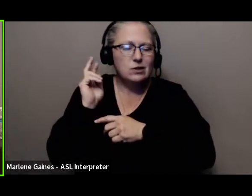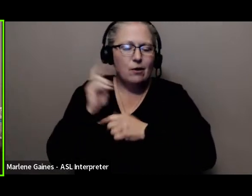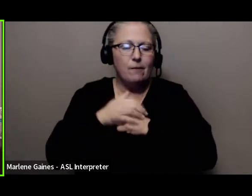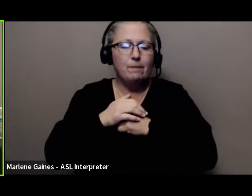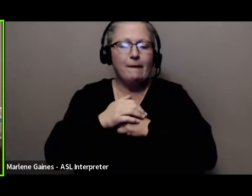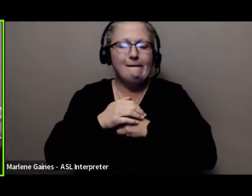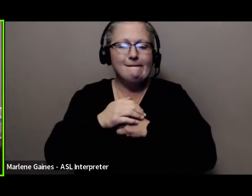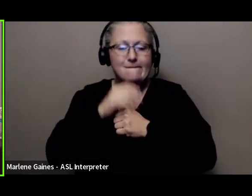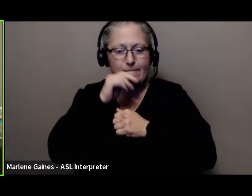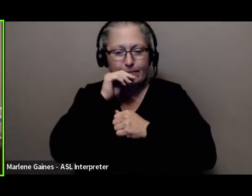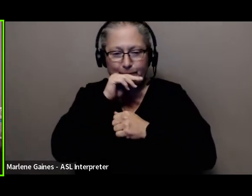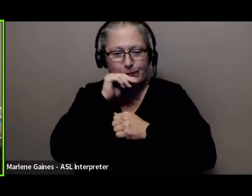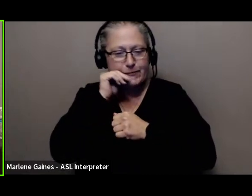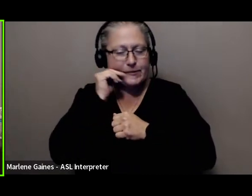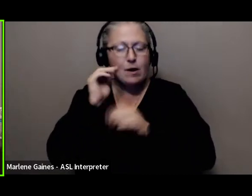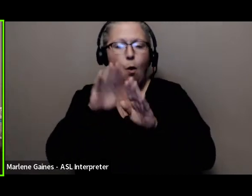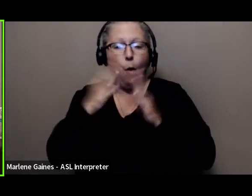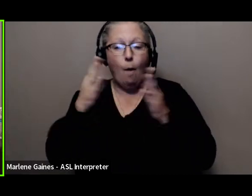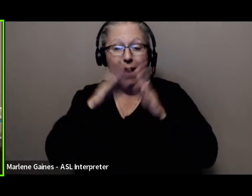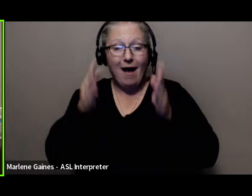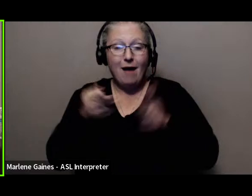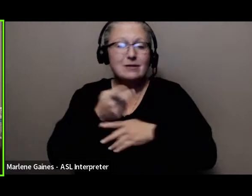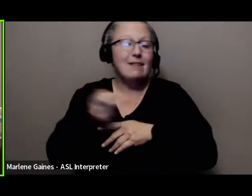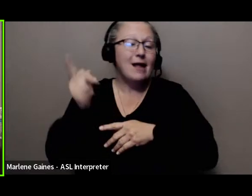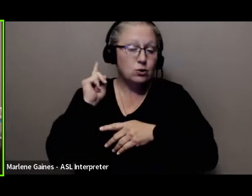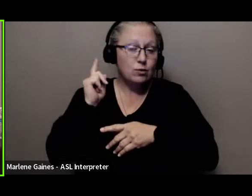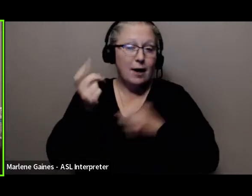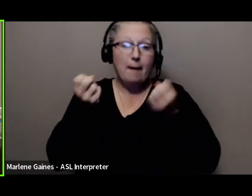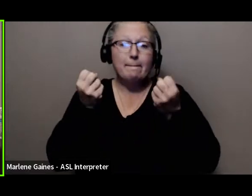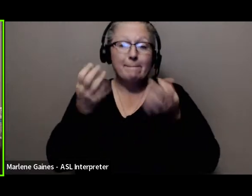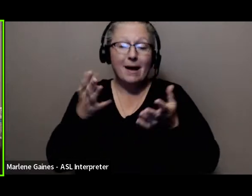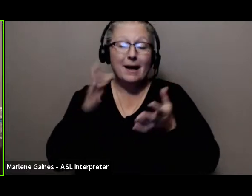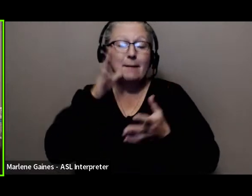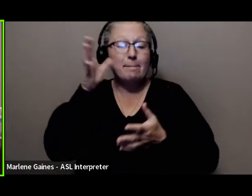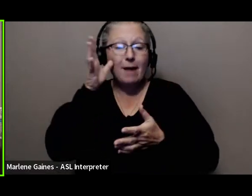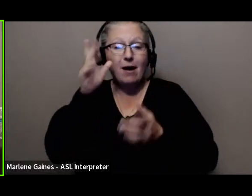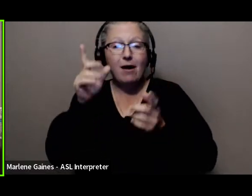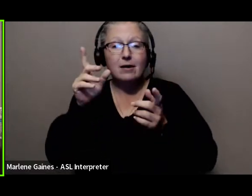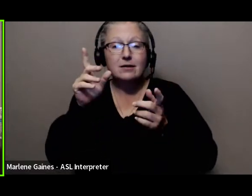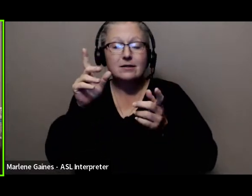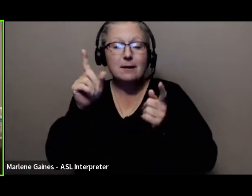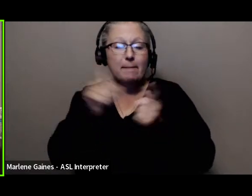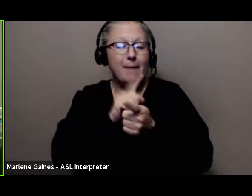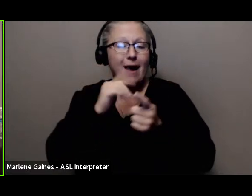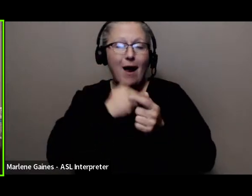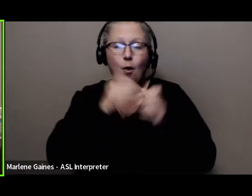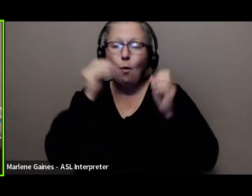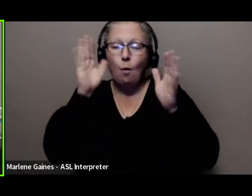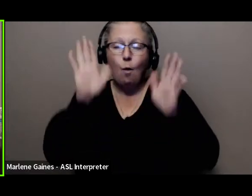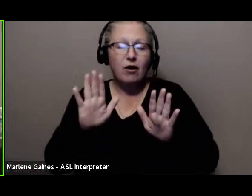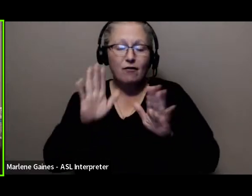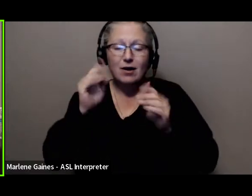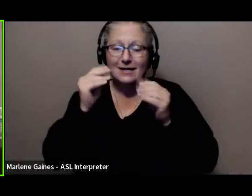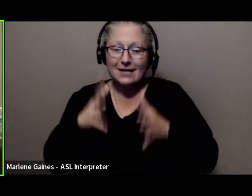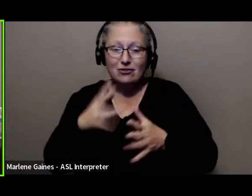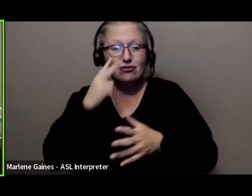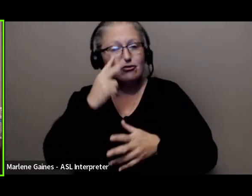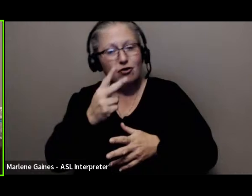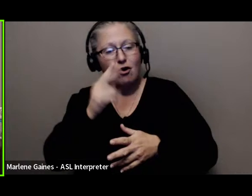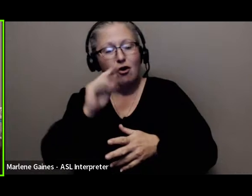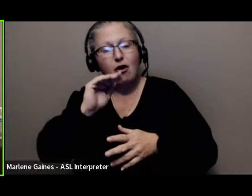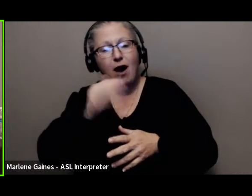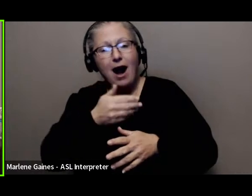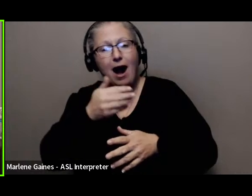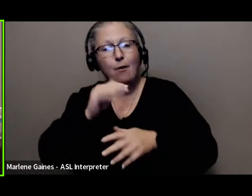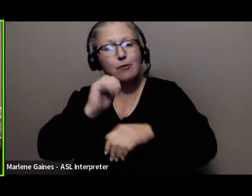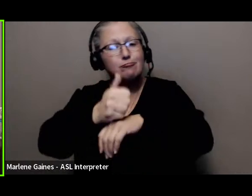We had our open house last week where many of our parents met our wonderful teachers and saw displays of our